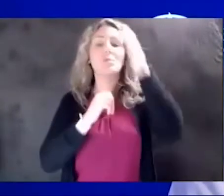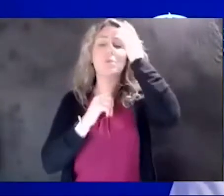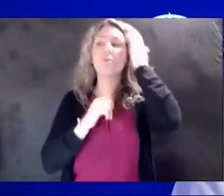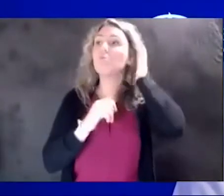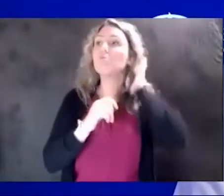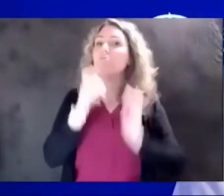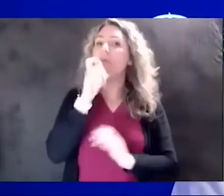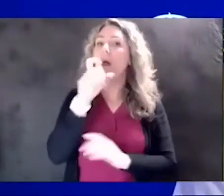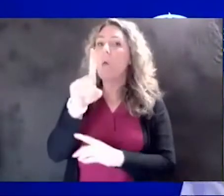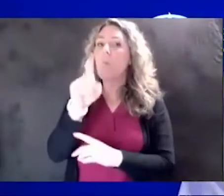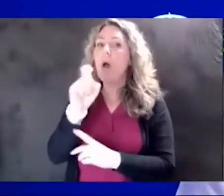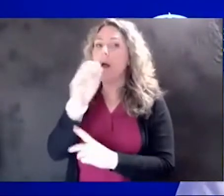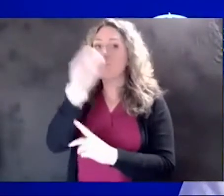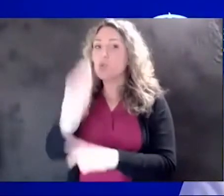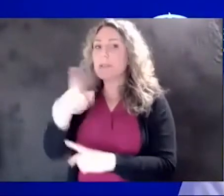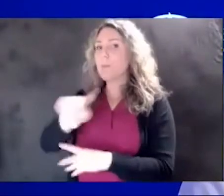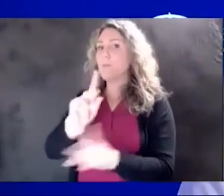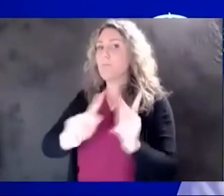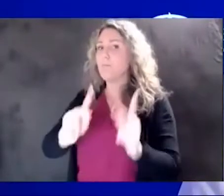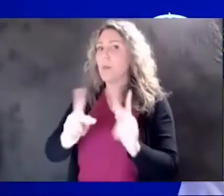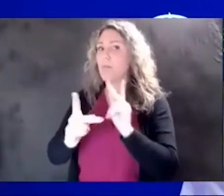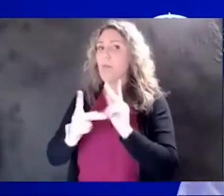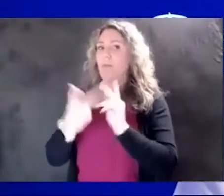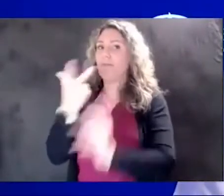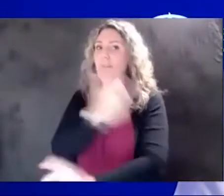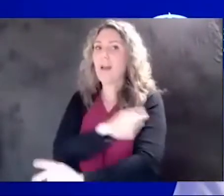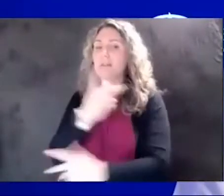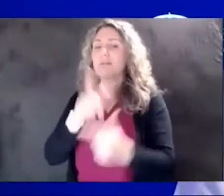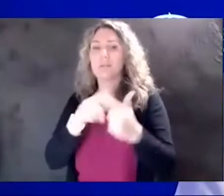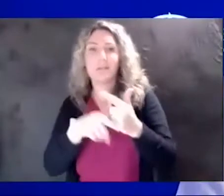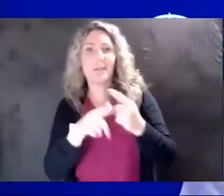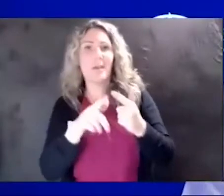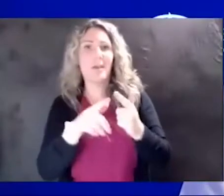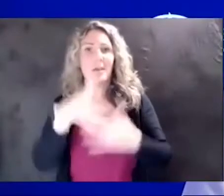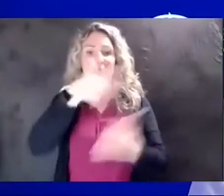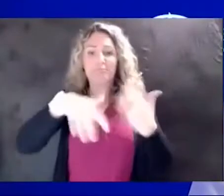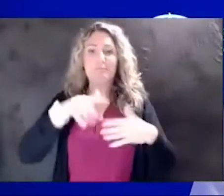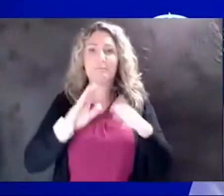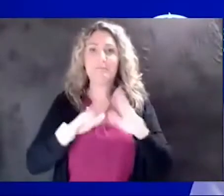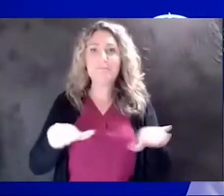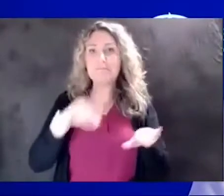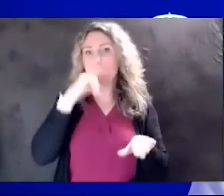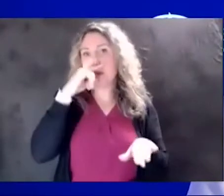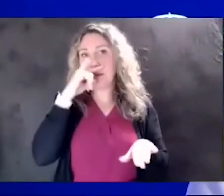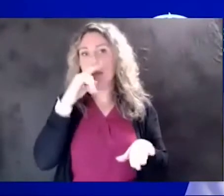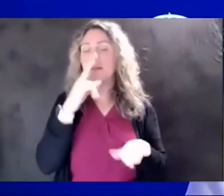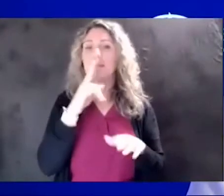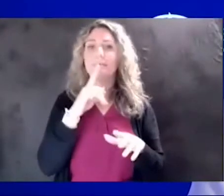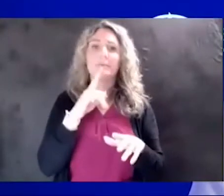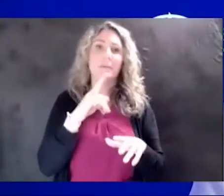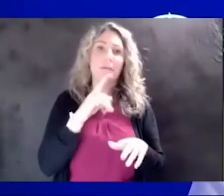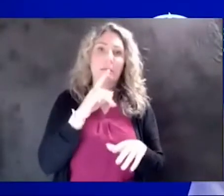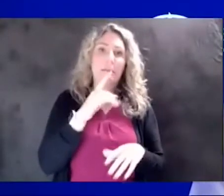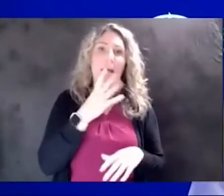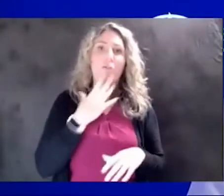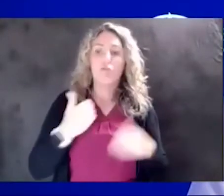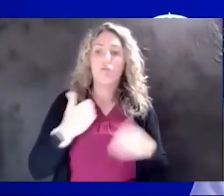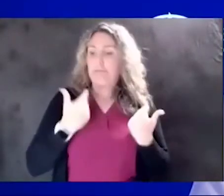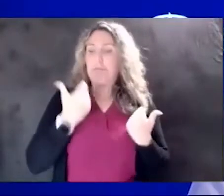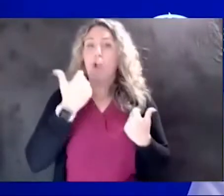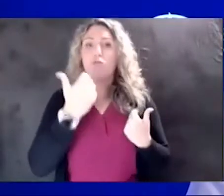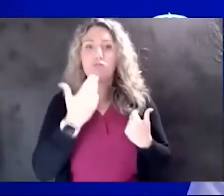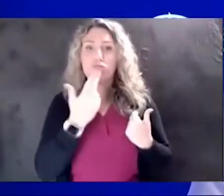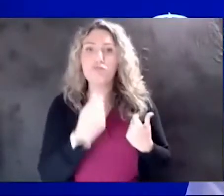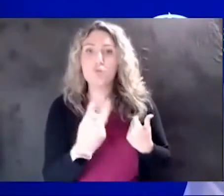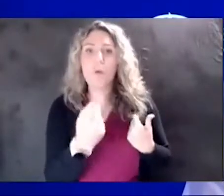people are vaccinated. And also if you're going to be around kids, because we know that those that are 12 and under really can't be vaccinated now. Hopefully that